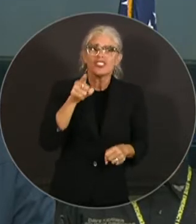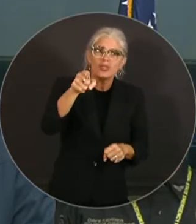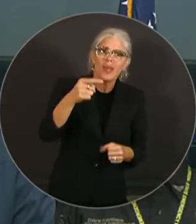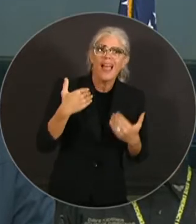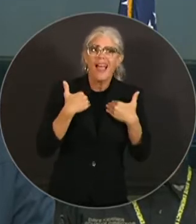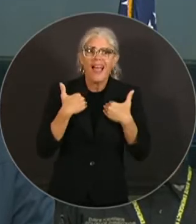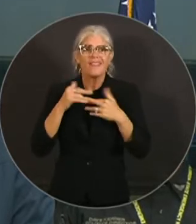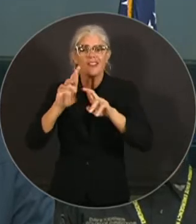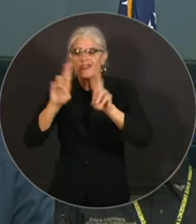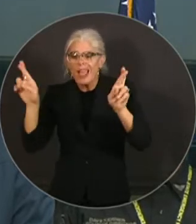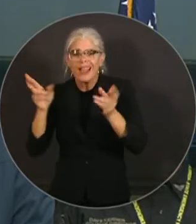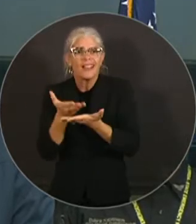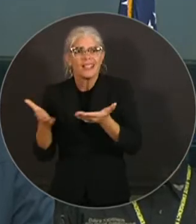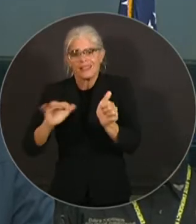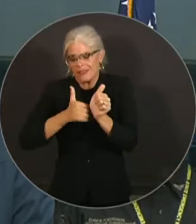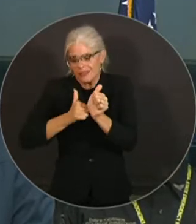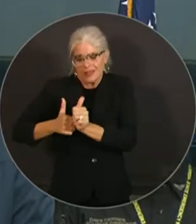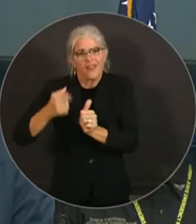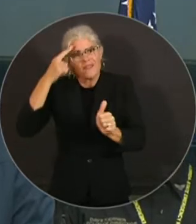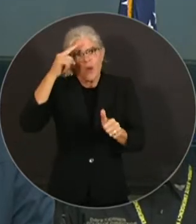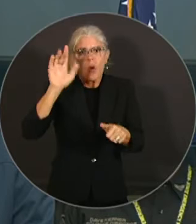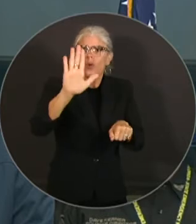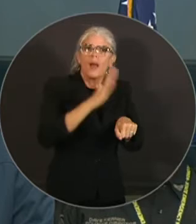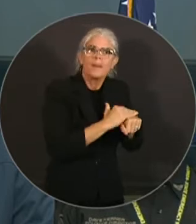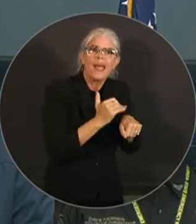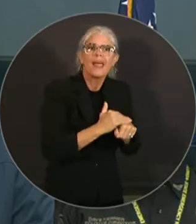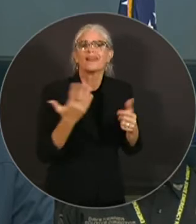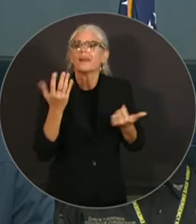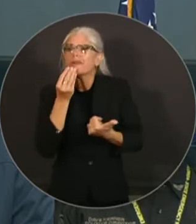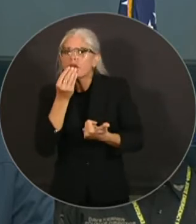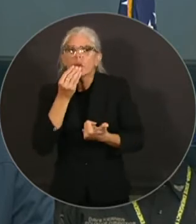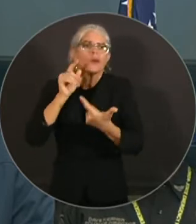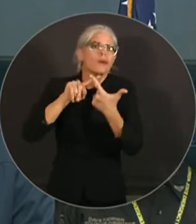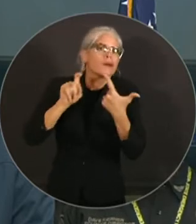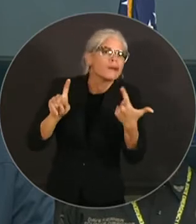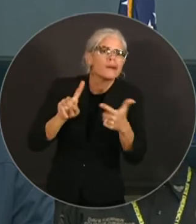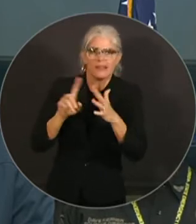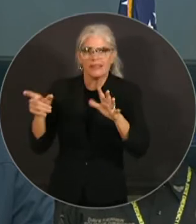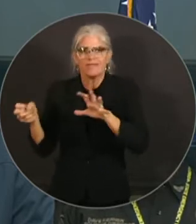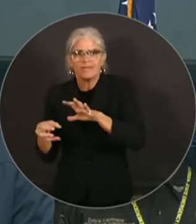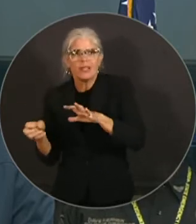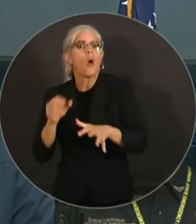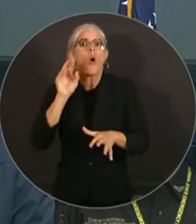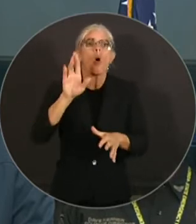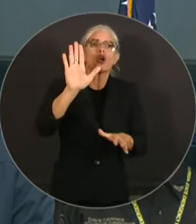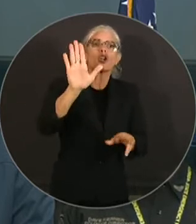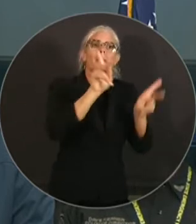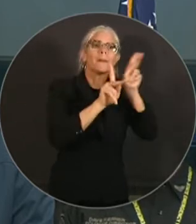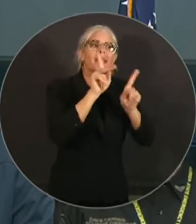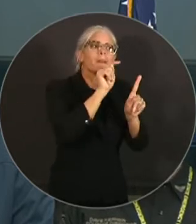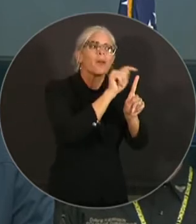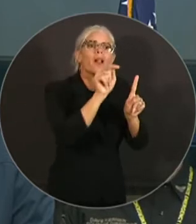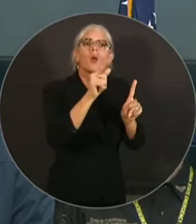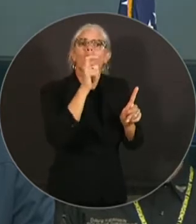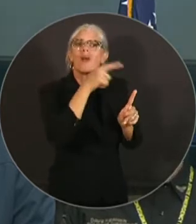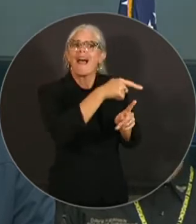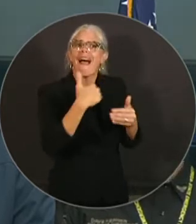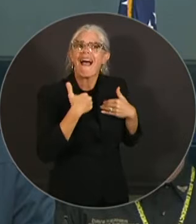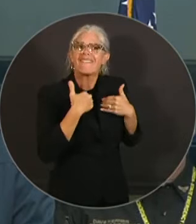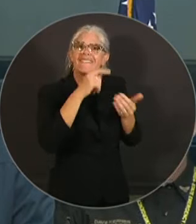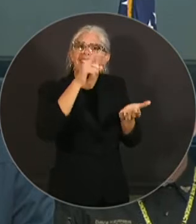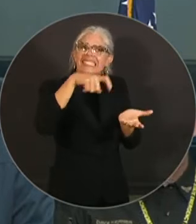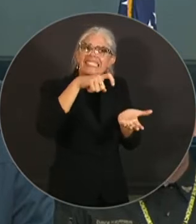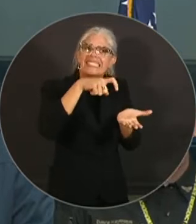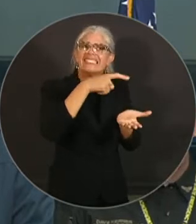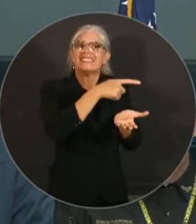make sure you have supplies for your children, senior citizens, and people with access and functional needs in your home. If you have a person with access and functional needs in your home,